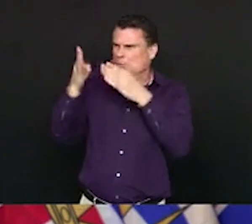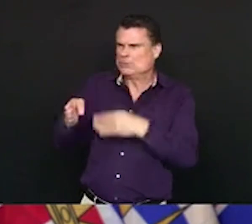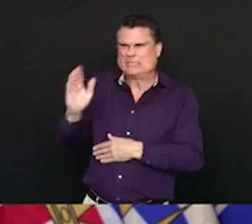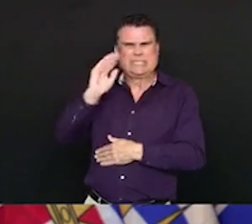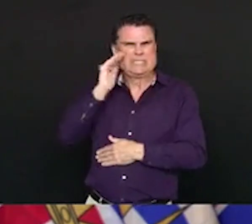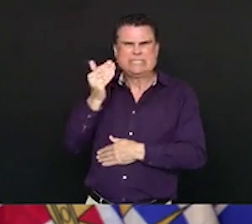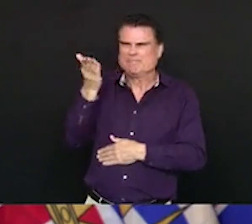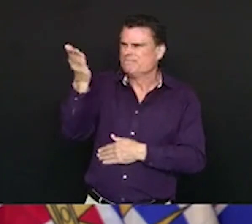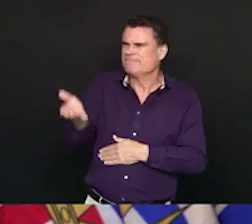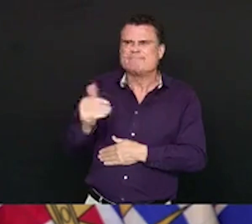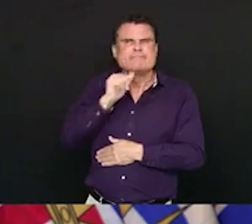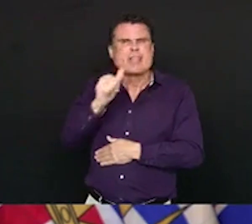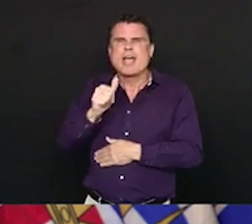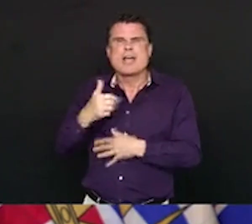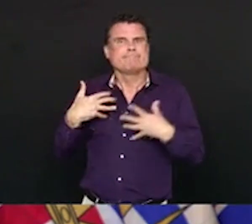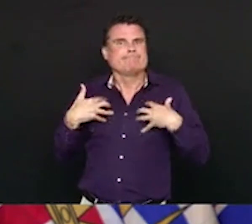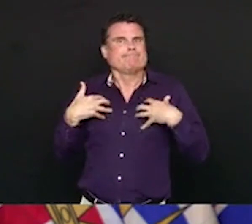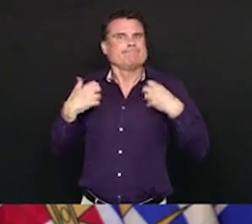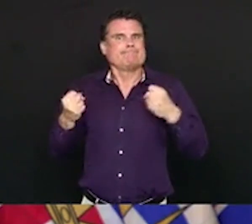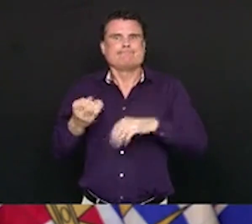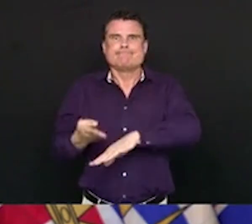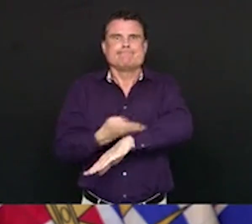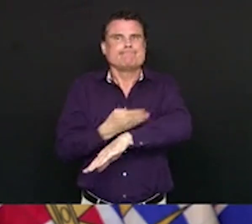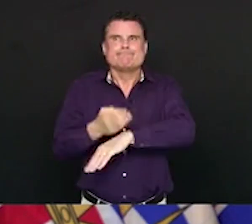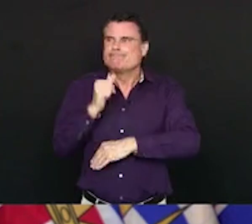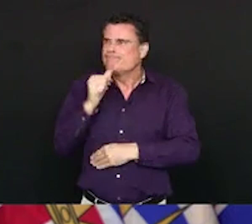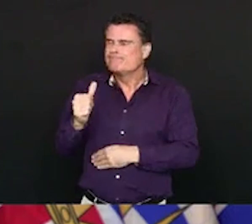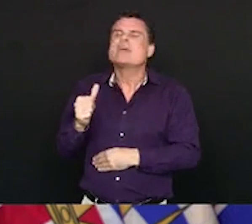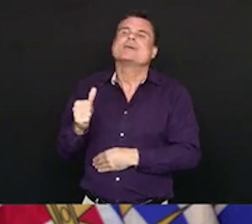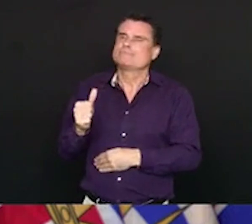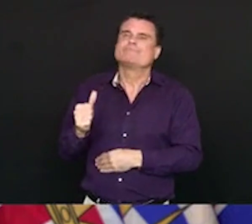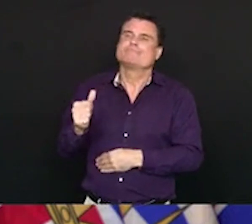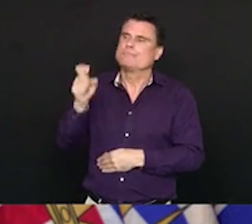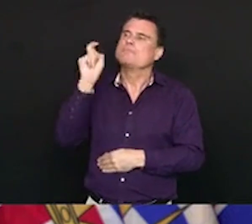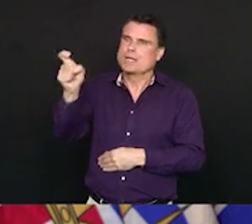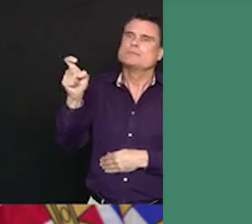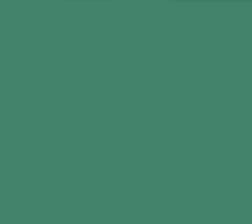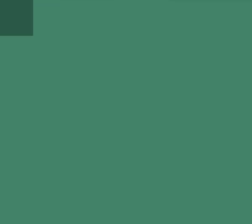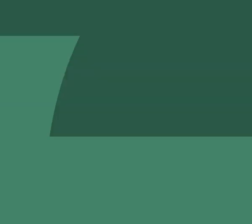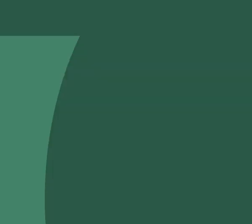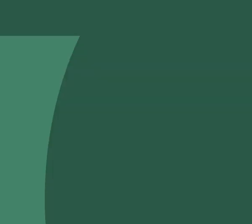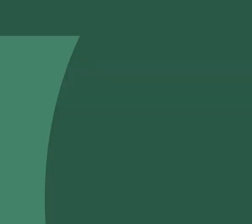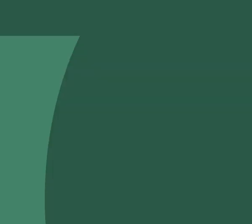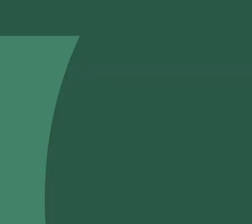that we have the ability to get them into a facility much quicker just in case.